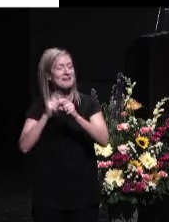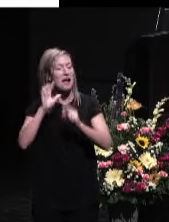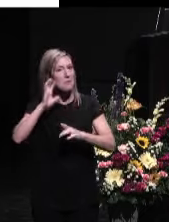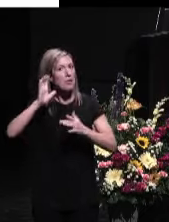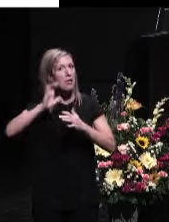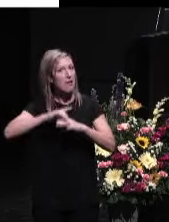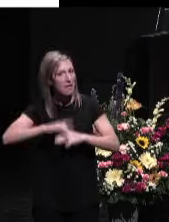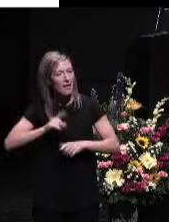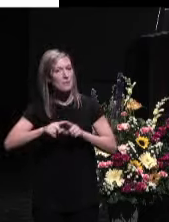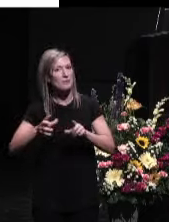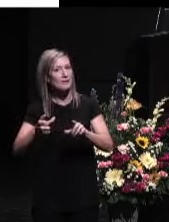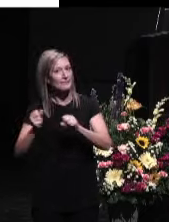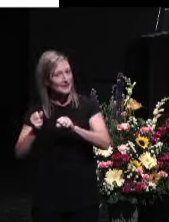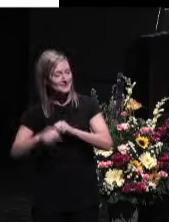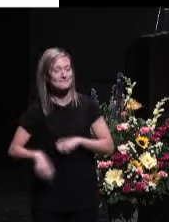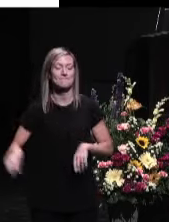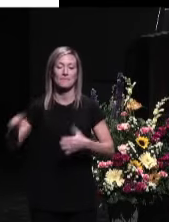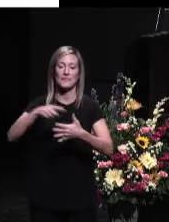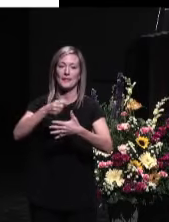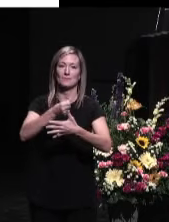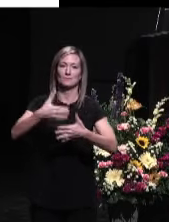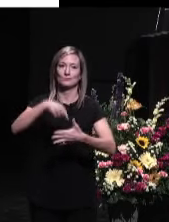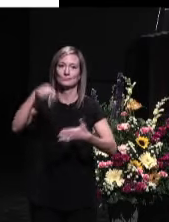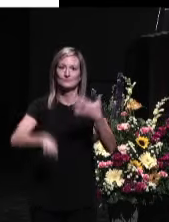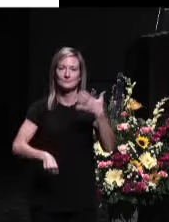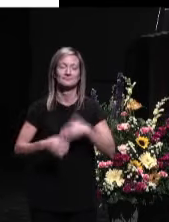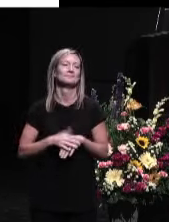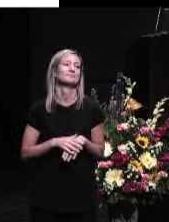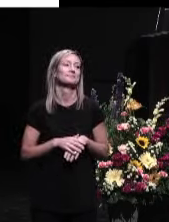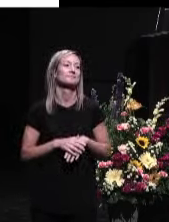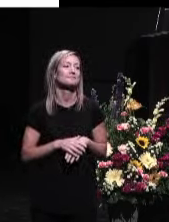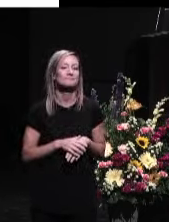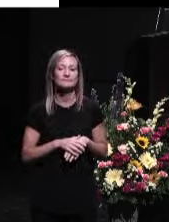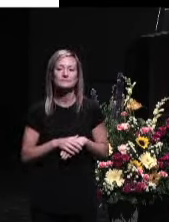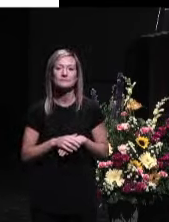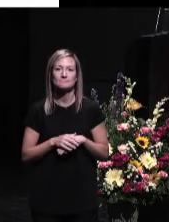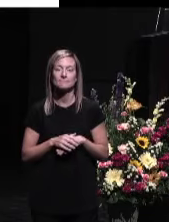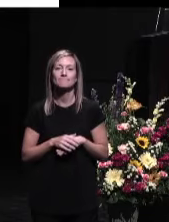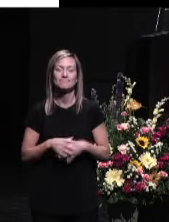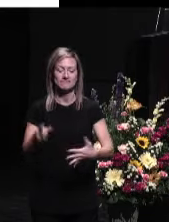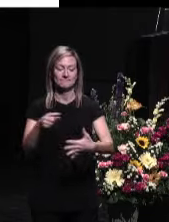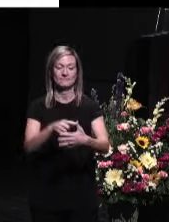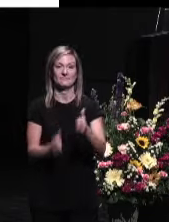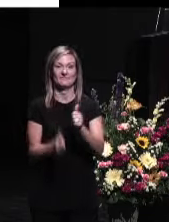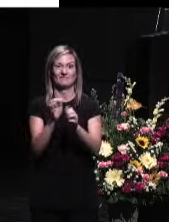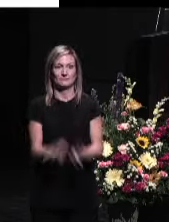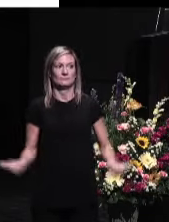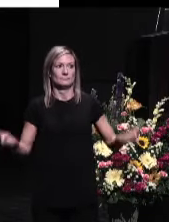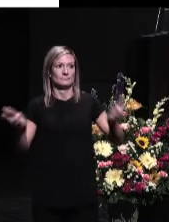into item 1 deliberately, because this is the most important.